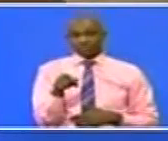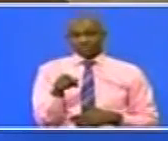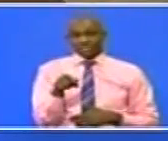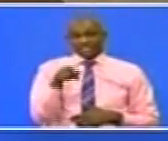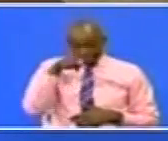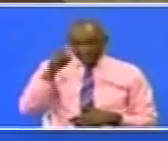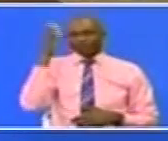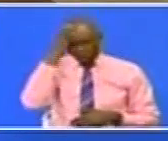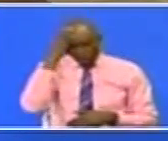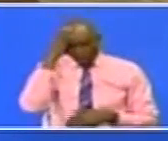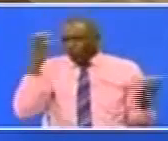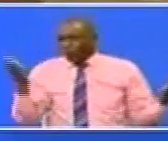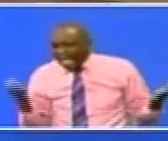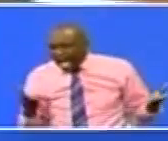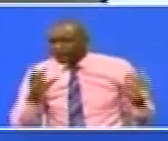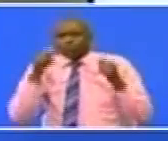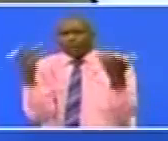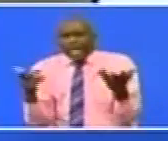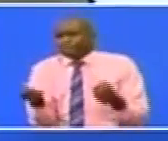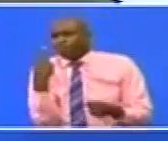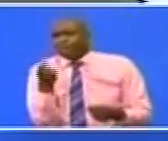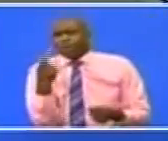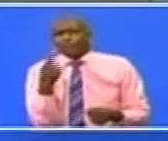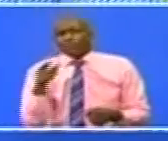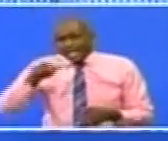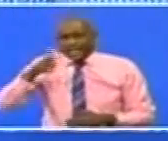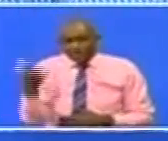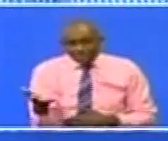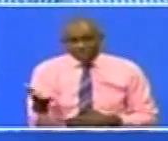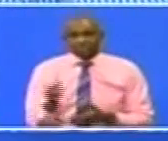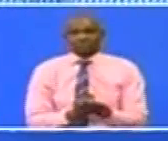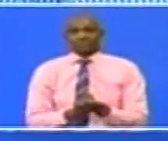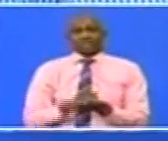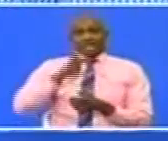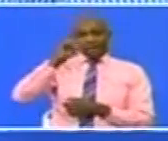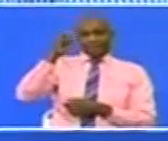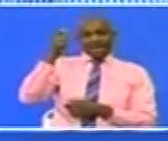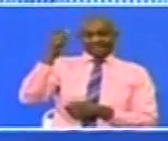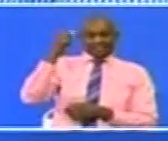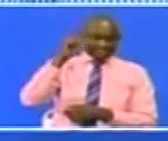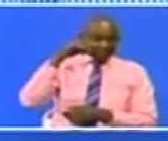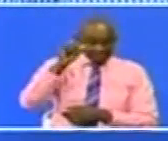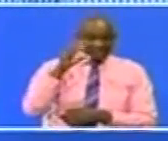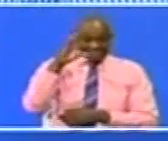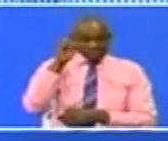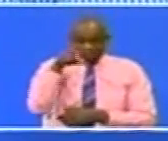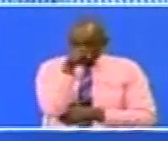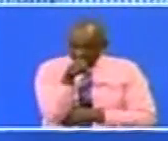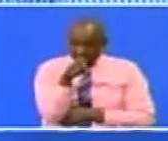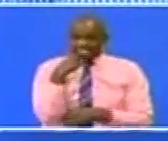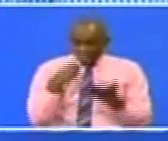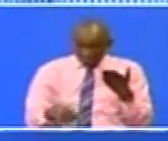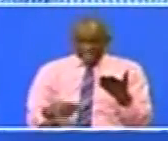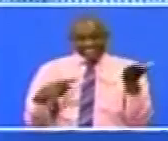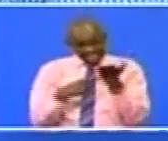they'll be able to see where the distress is coming from, the location. Martin Gisheru, CEO of TechWiz, affirms that the vibrant space within